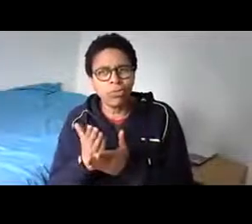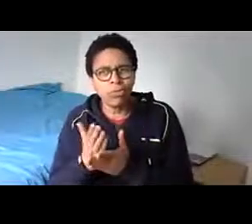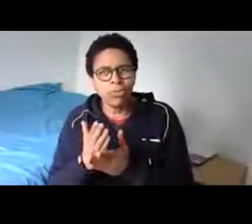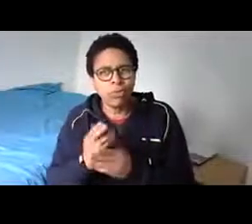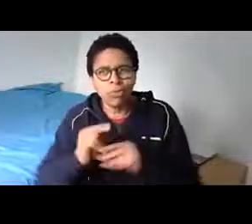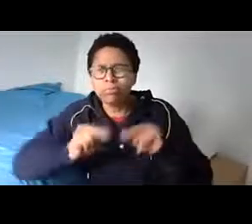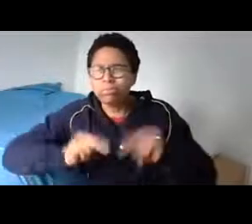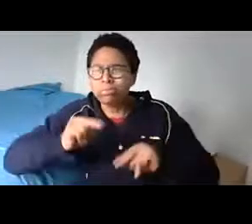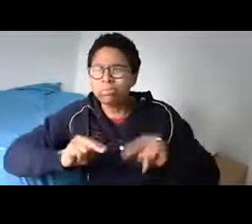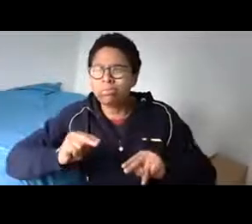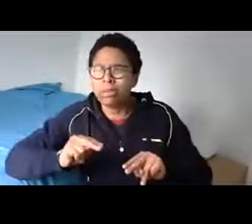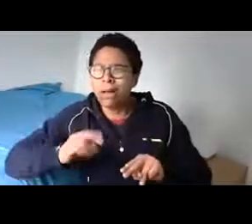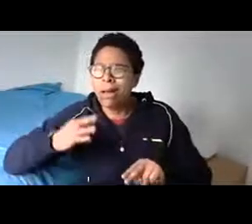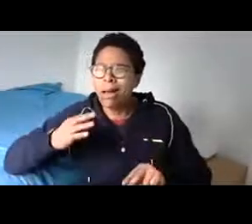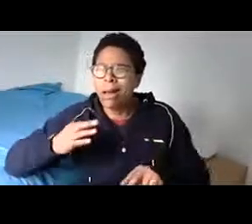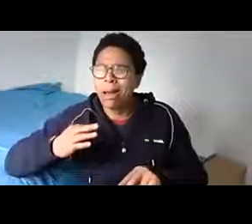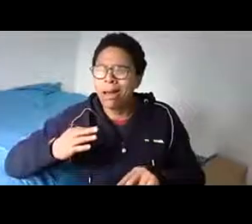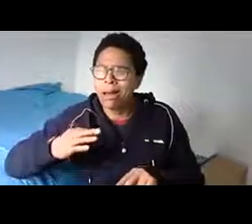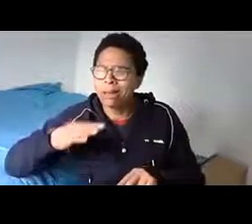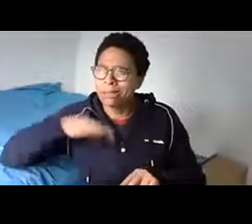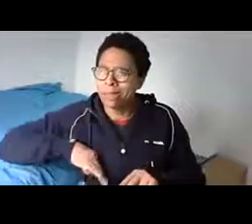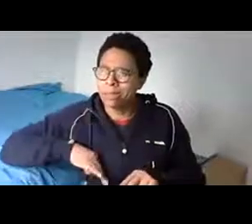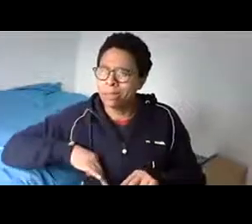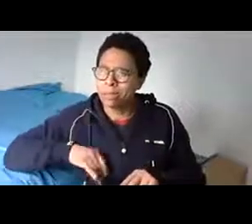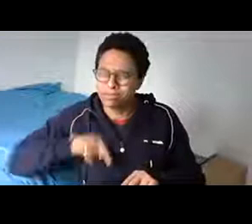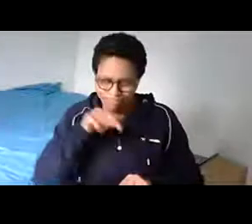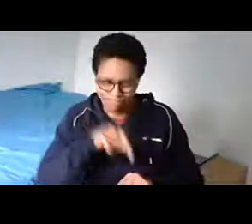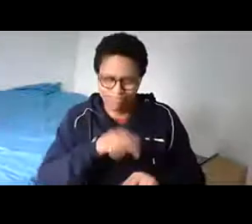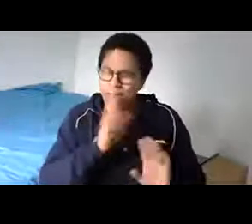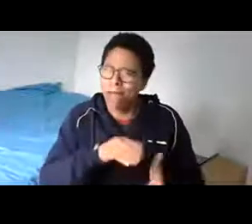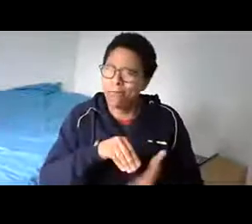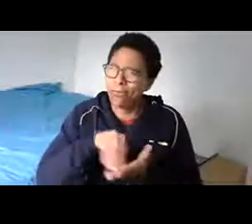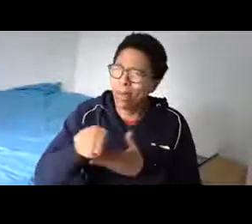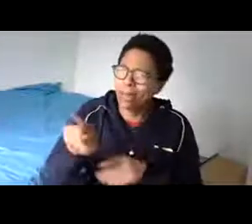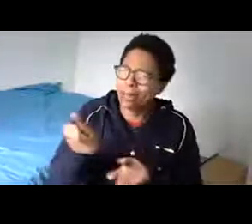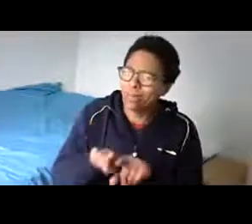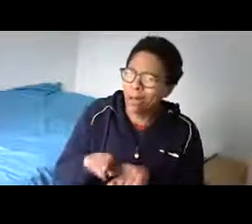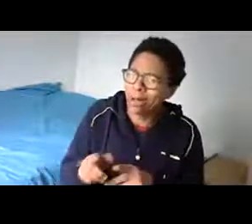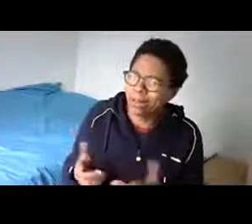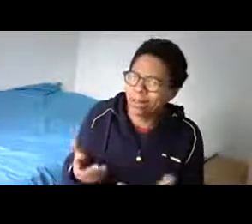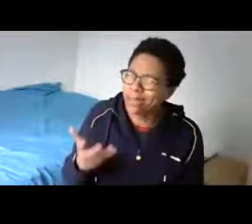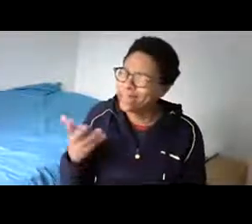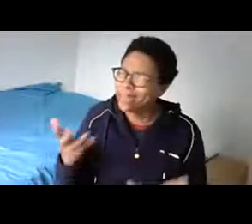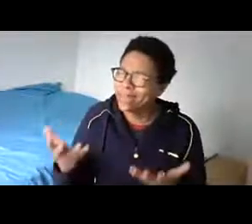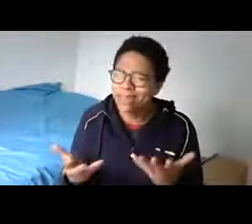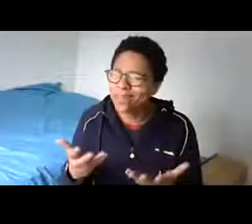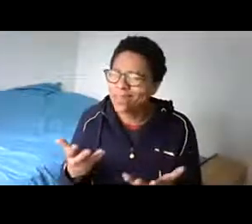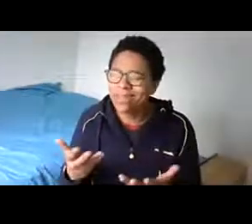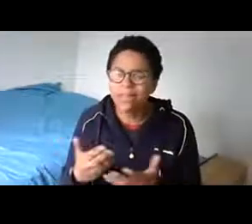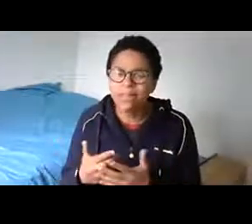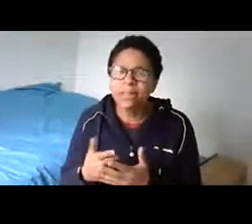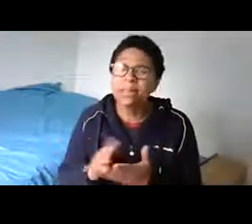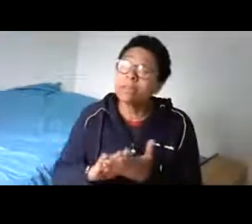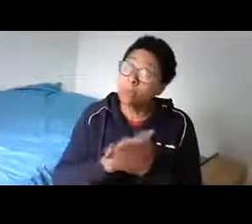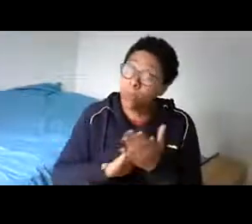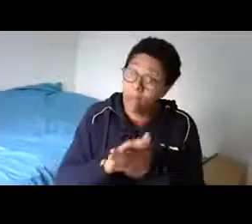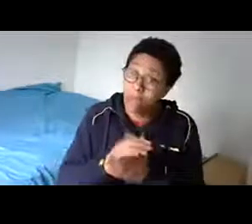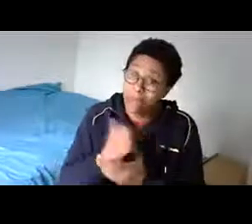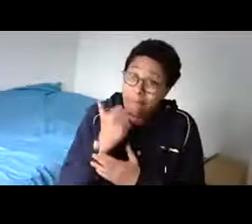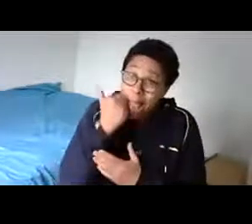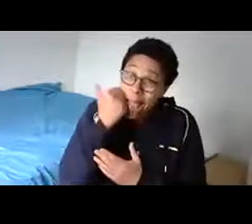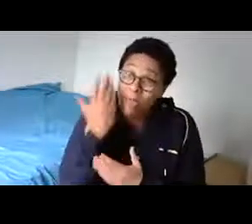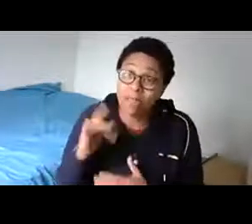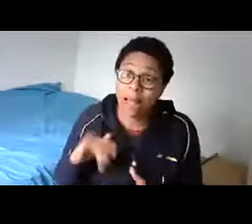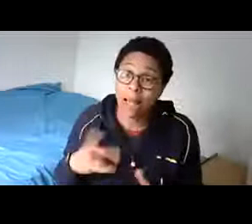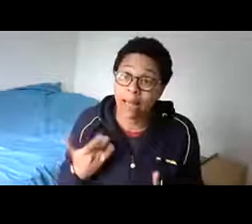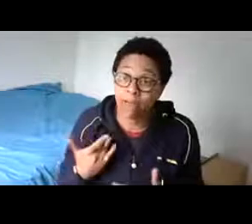them pay. And effectively what happens is that daily living components of